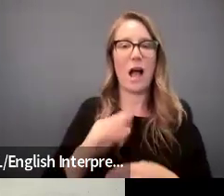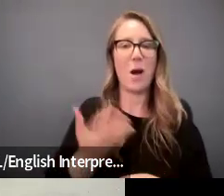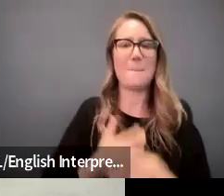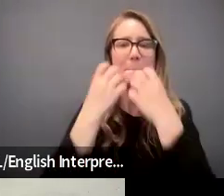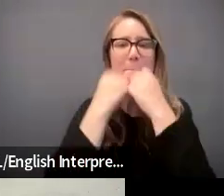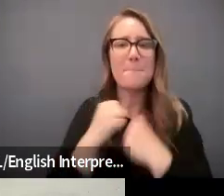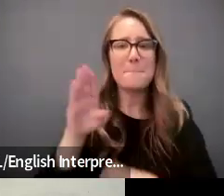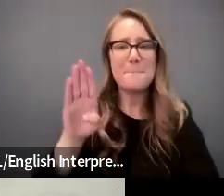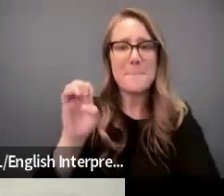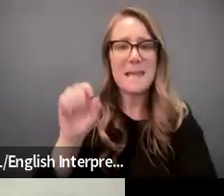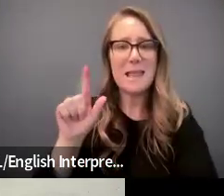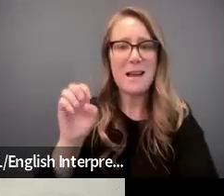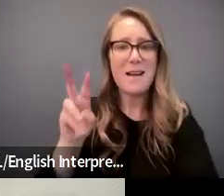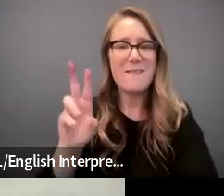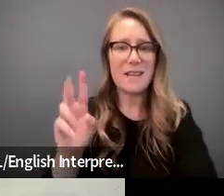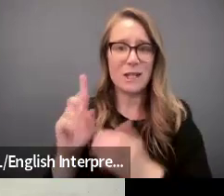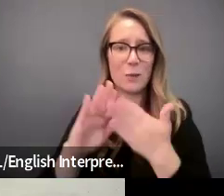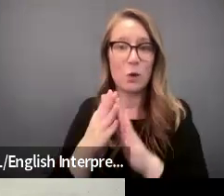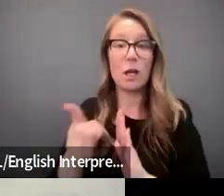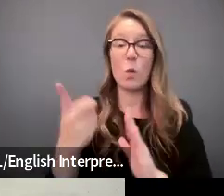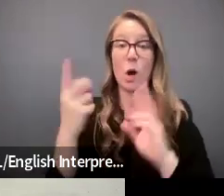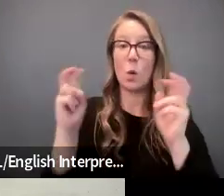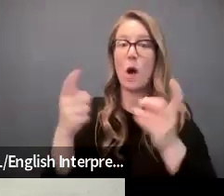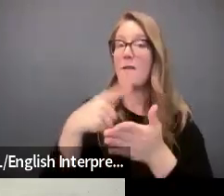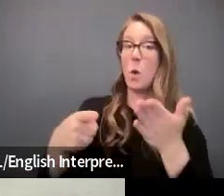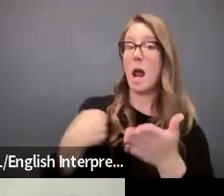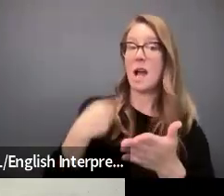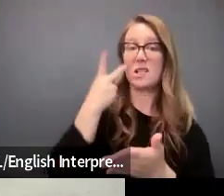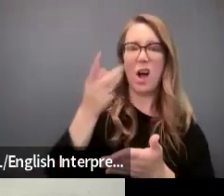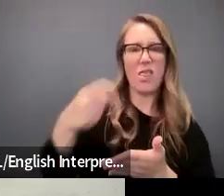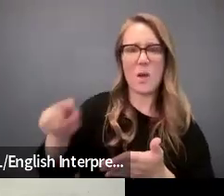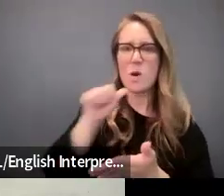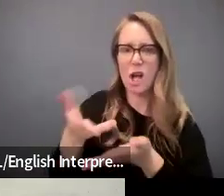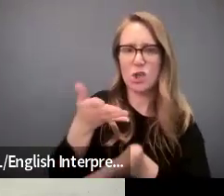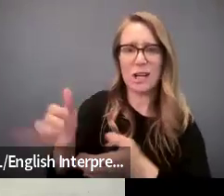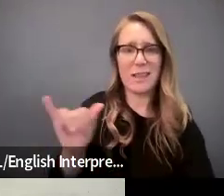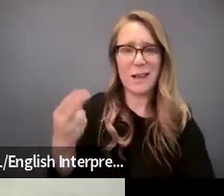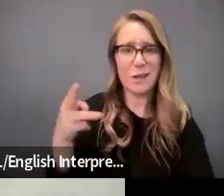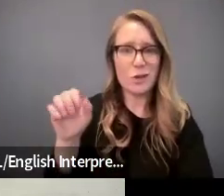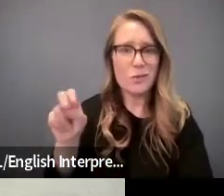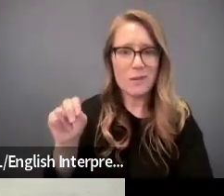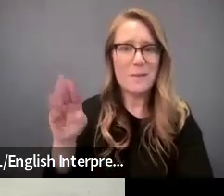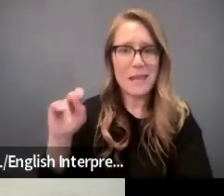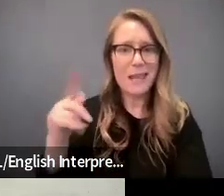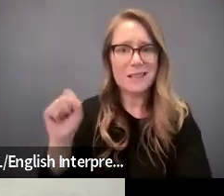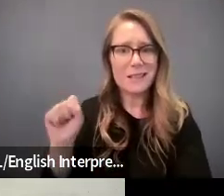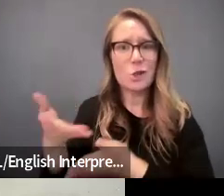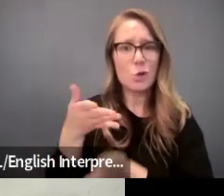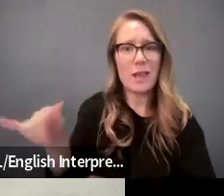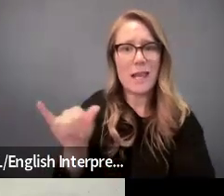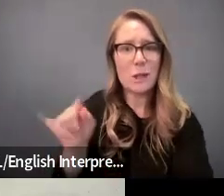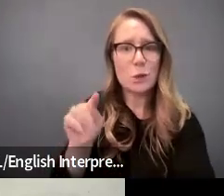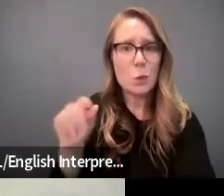beloved community. Another one of his quotes is, "From what I saw, they weren't being treated like human beings. They were treated like